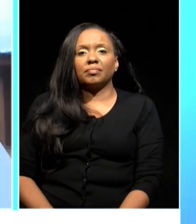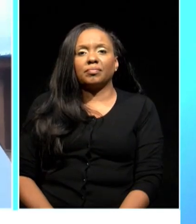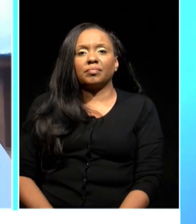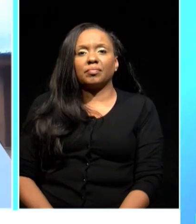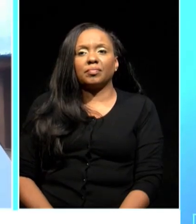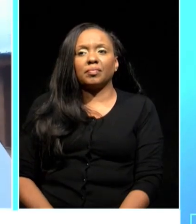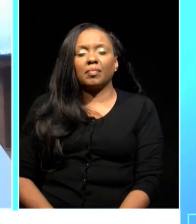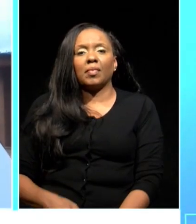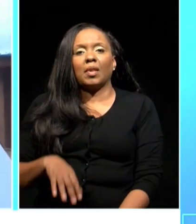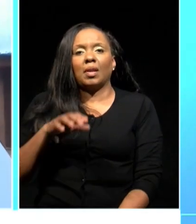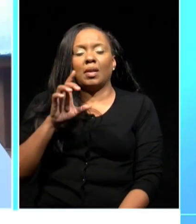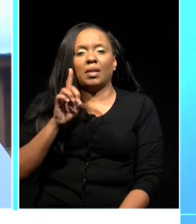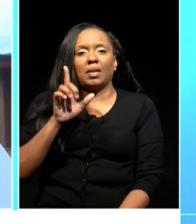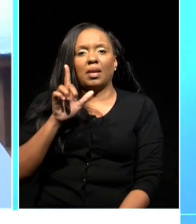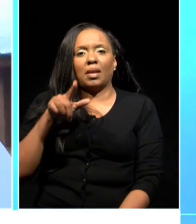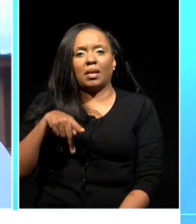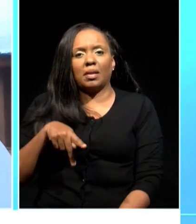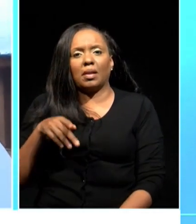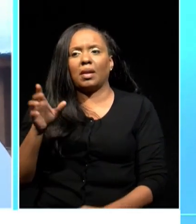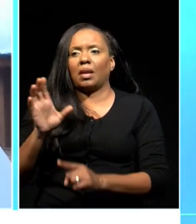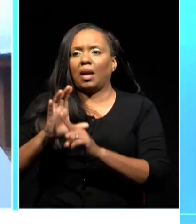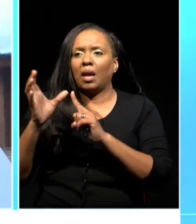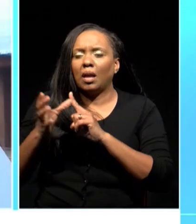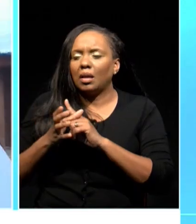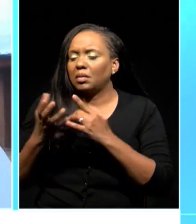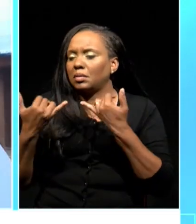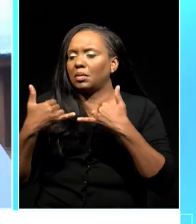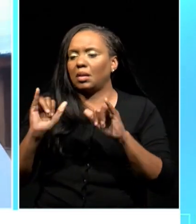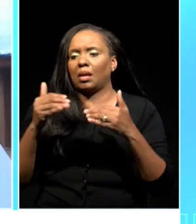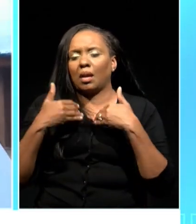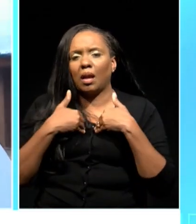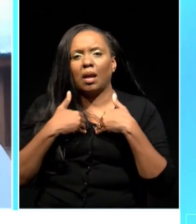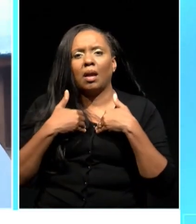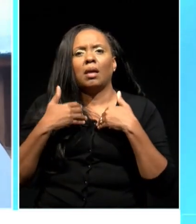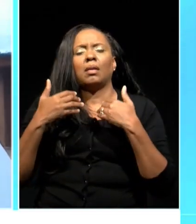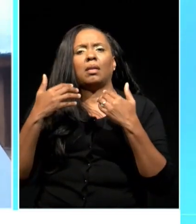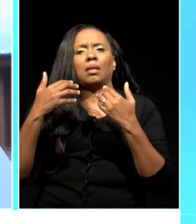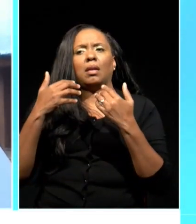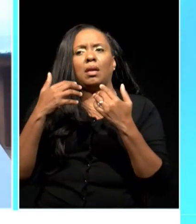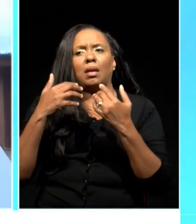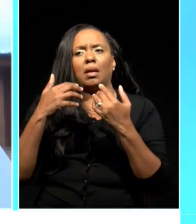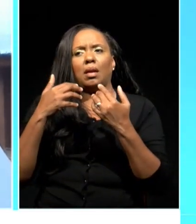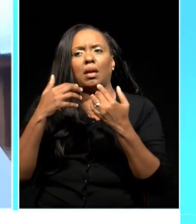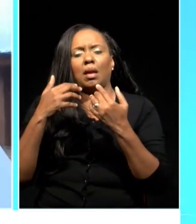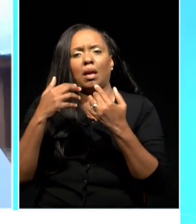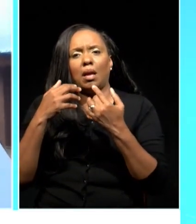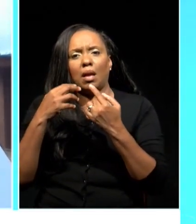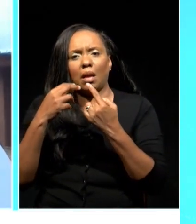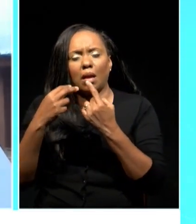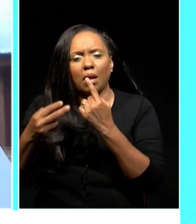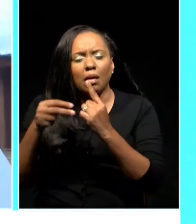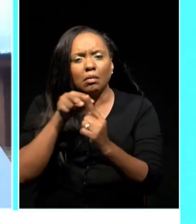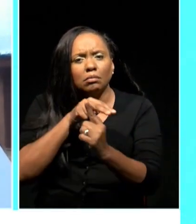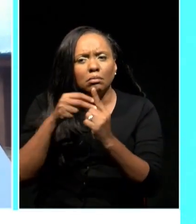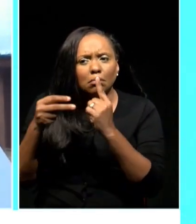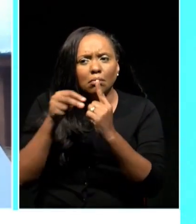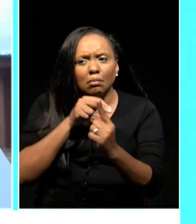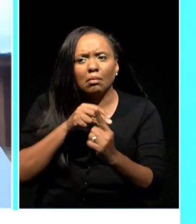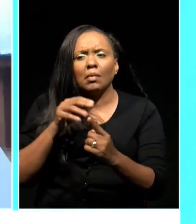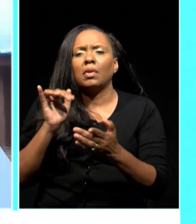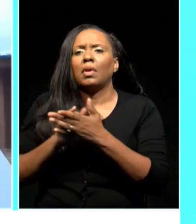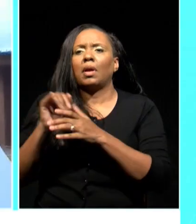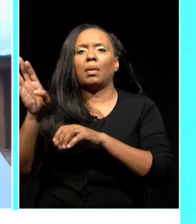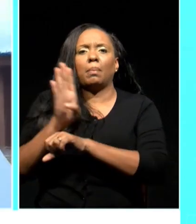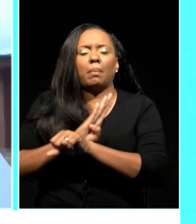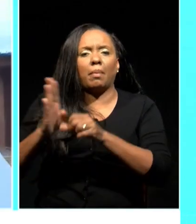culturally has not yet escaped from this view that it is the natural majority party of